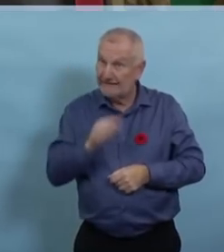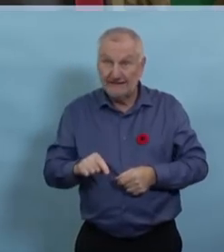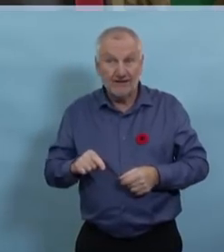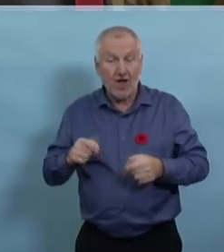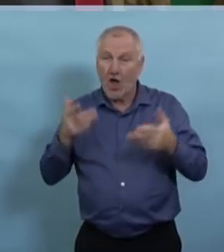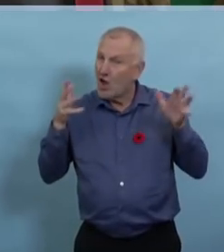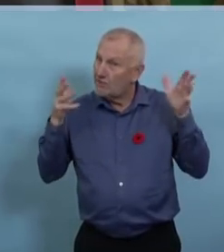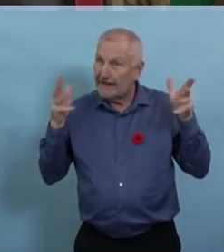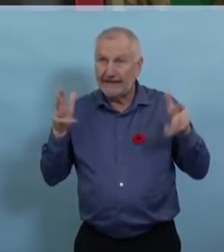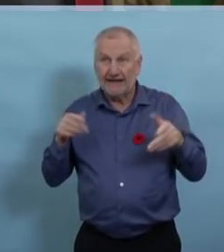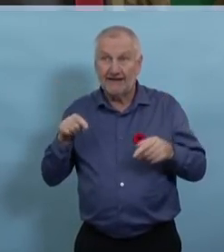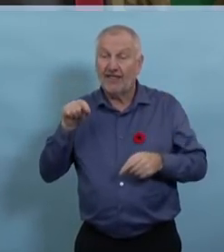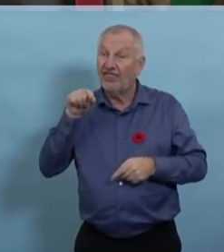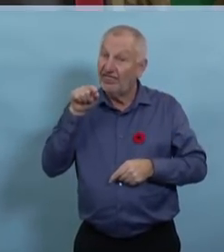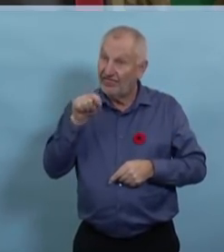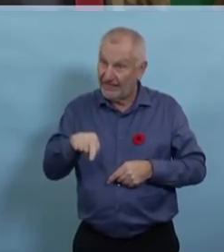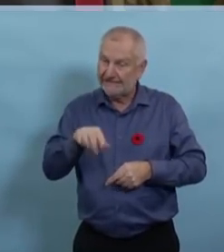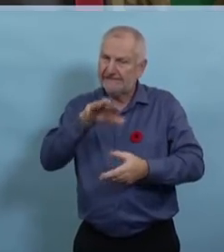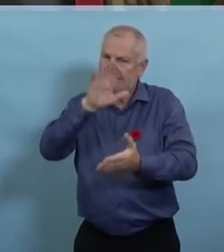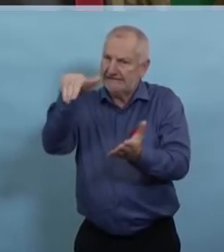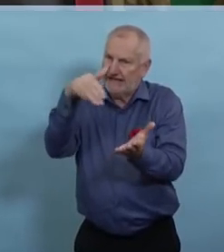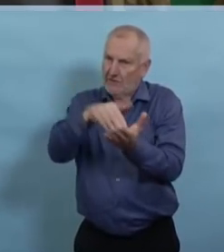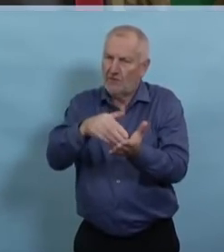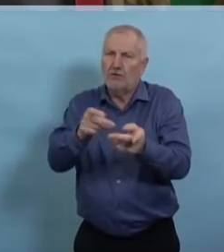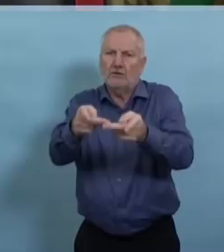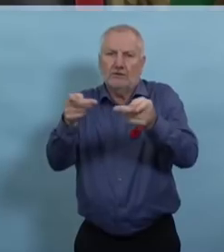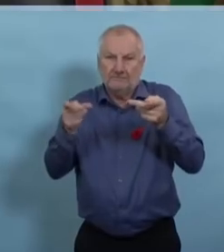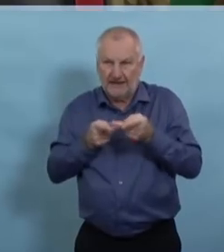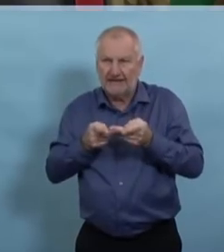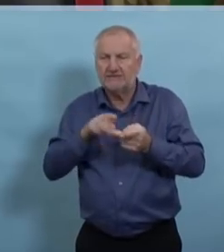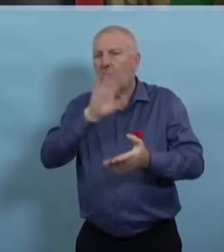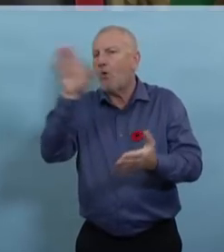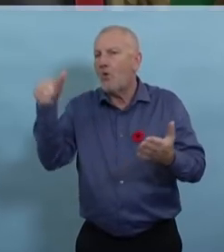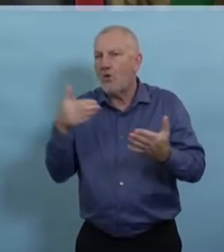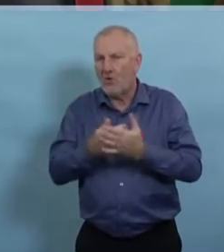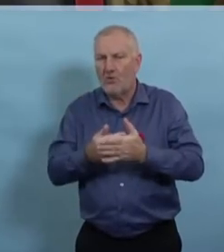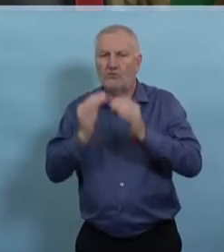across the province can access to ensure equity of access for everyone.